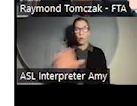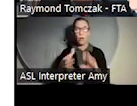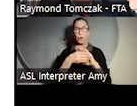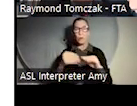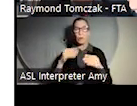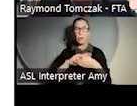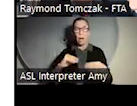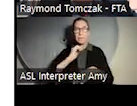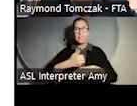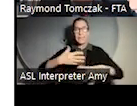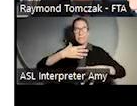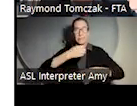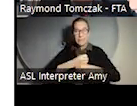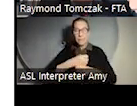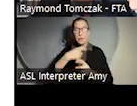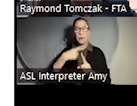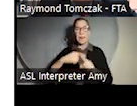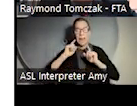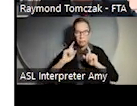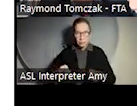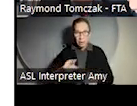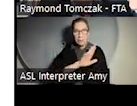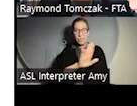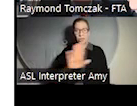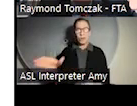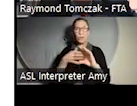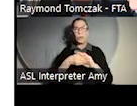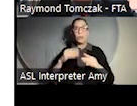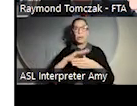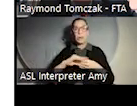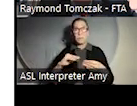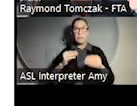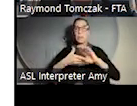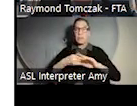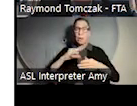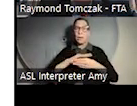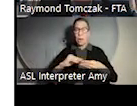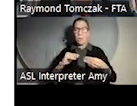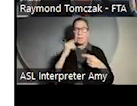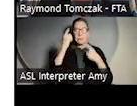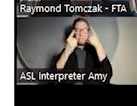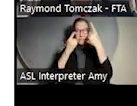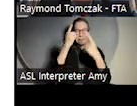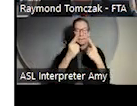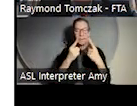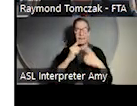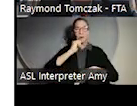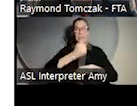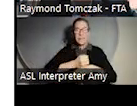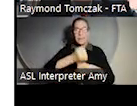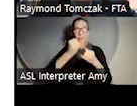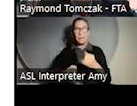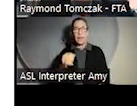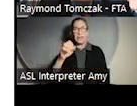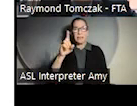summary of the comments, and prepare responses to the comments. These comments will be considered when preparing the final EIS, and